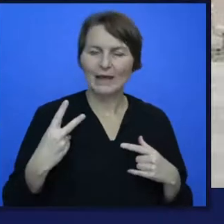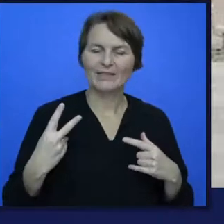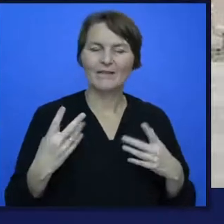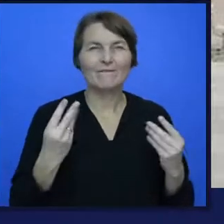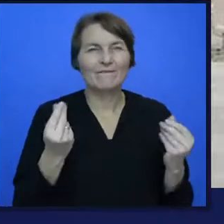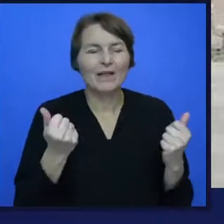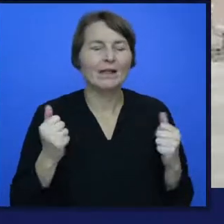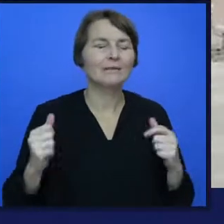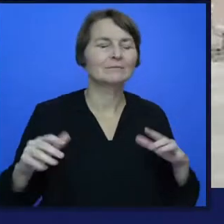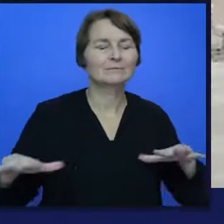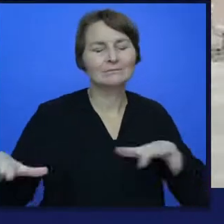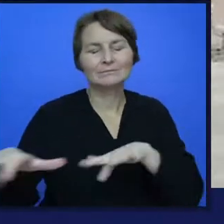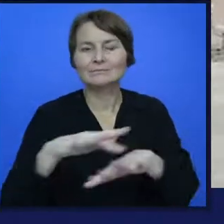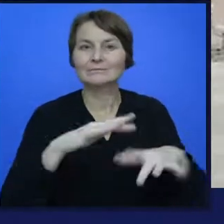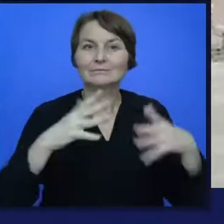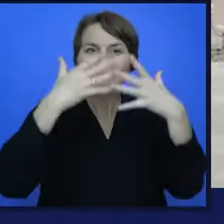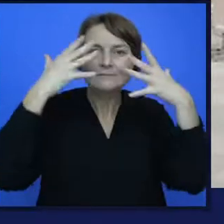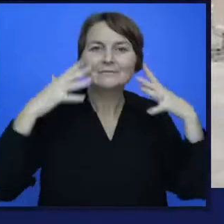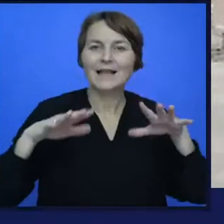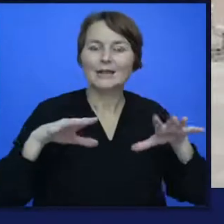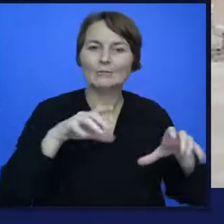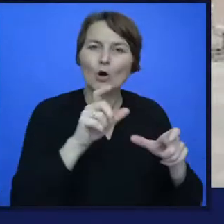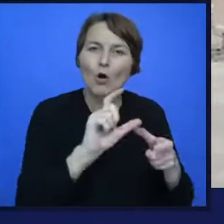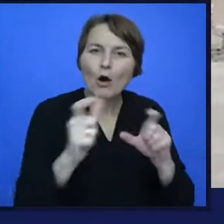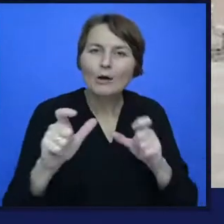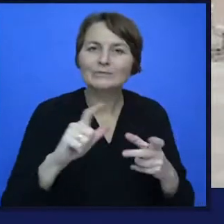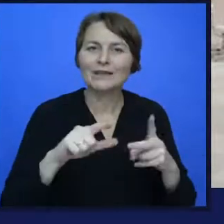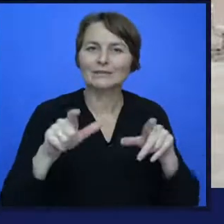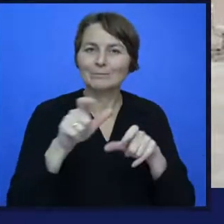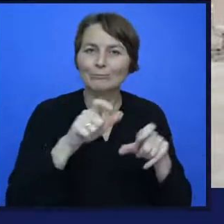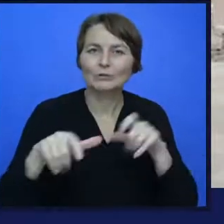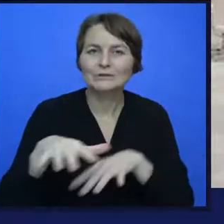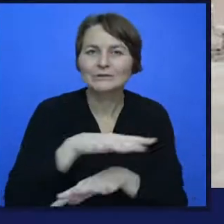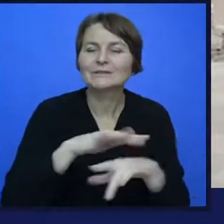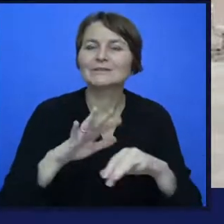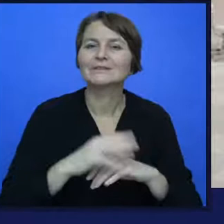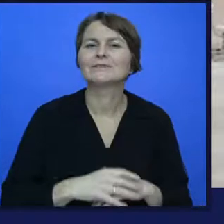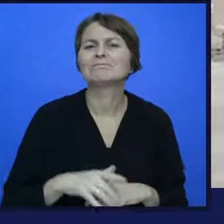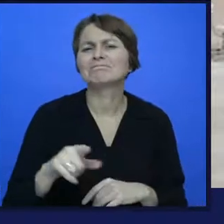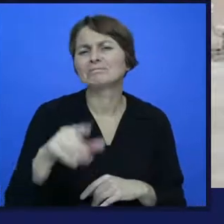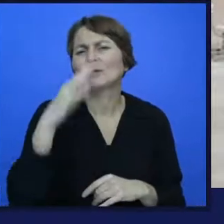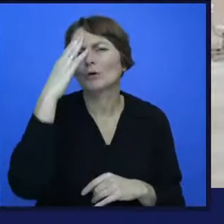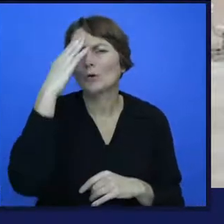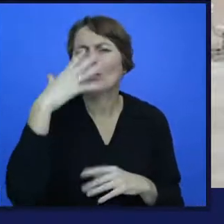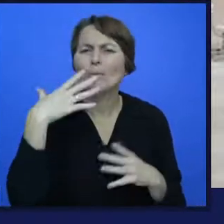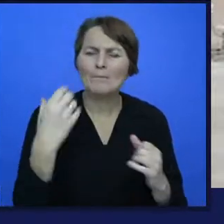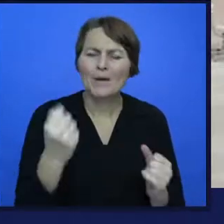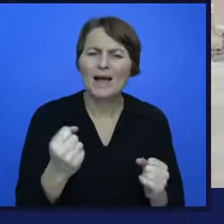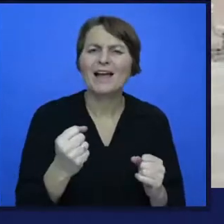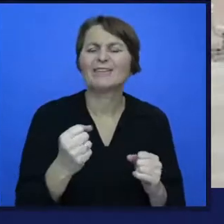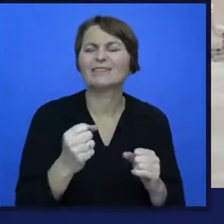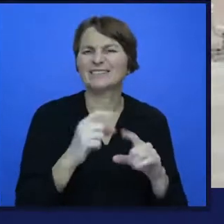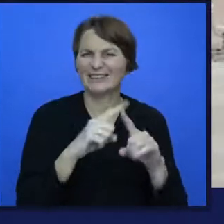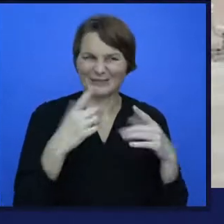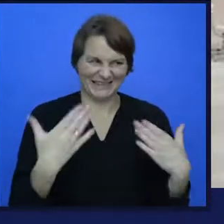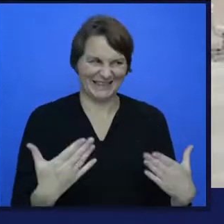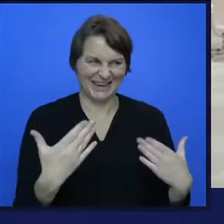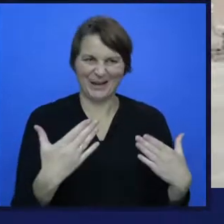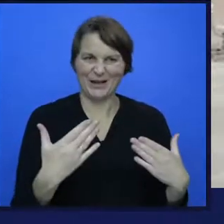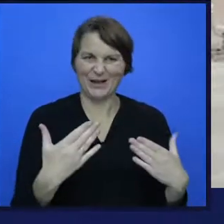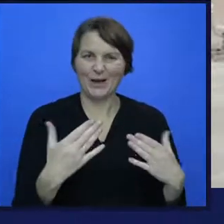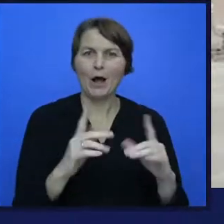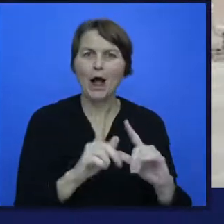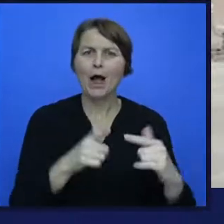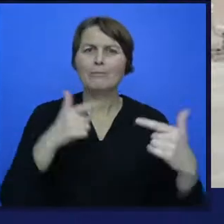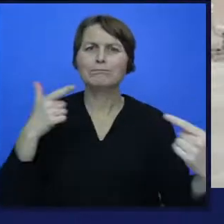objects and items in the physical space together. So I think we're all quite familiar with, you know, Teams calls and Zoom calls and